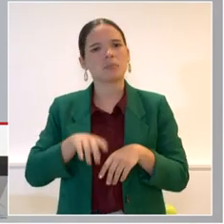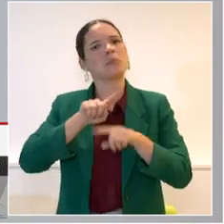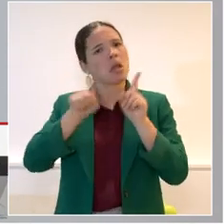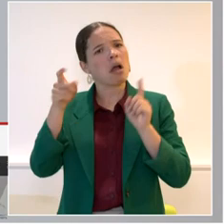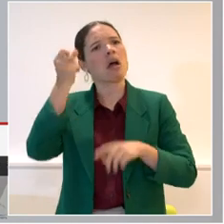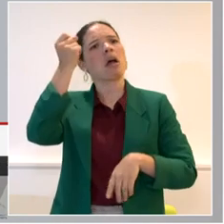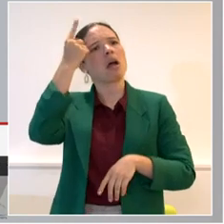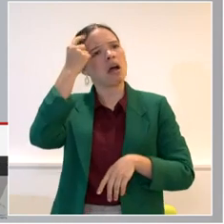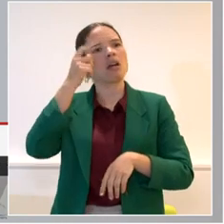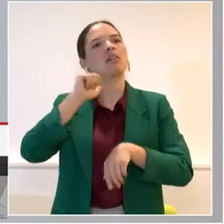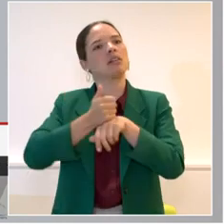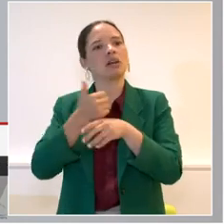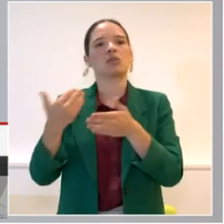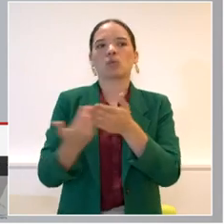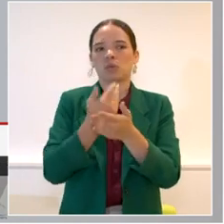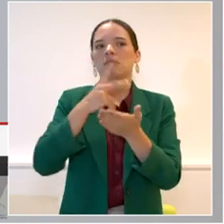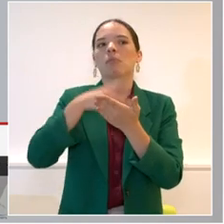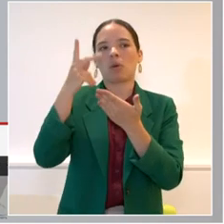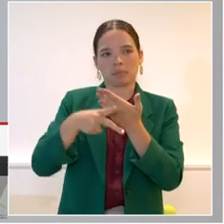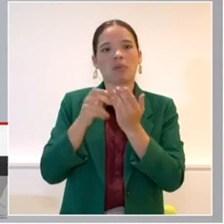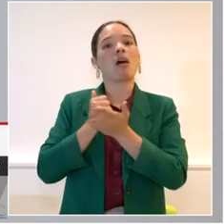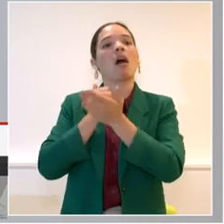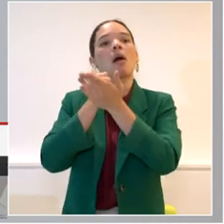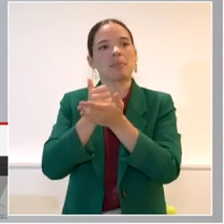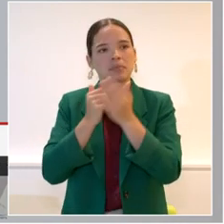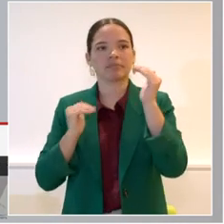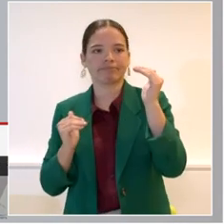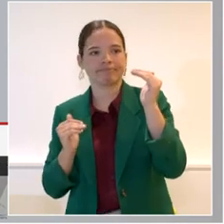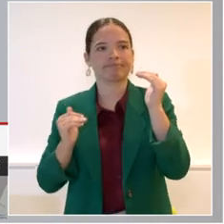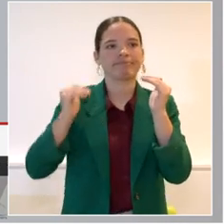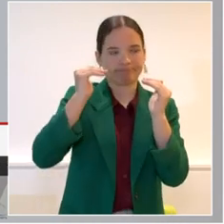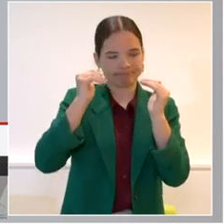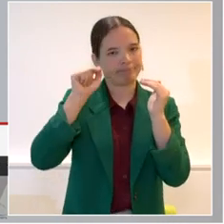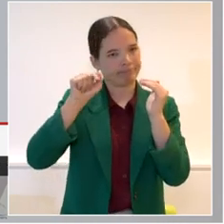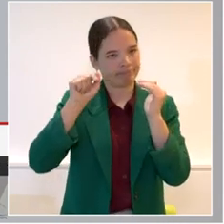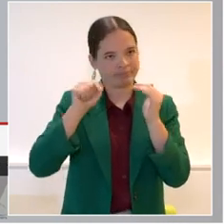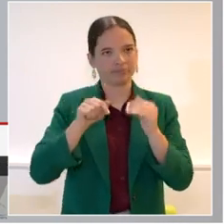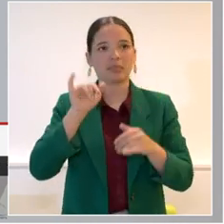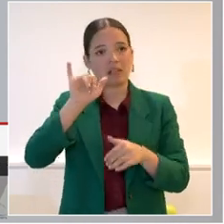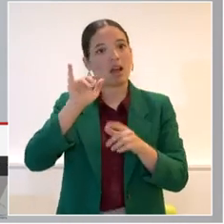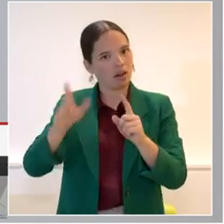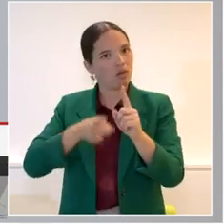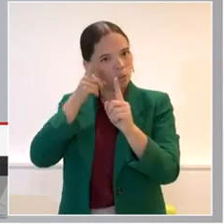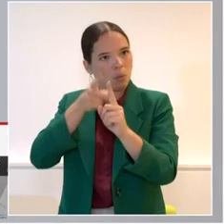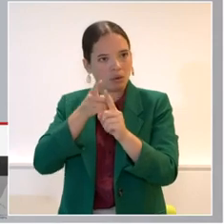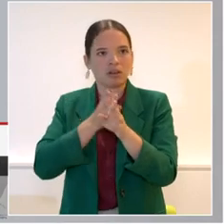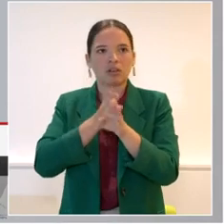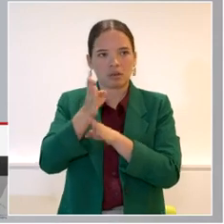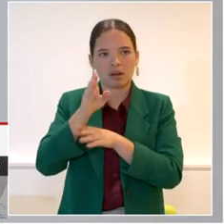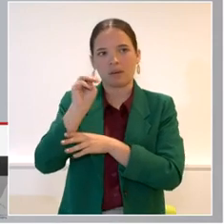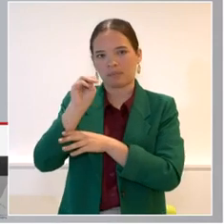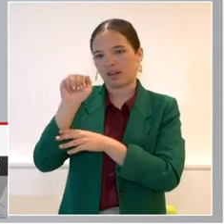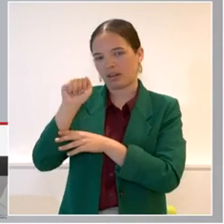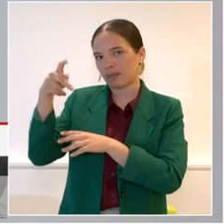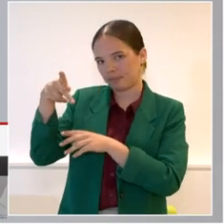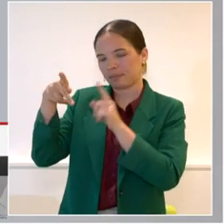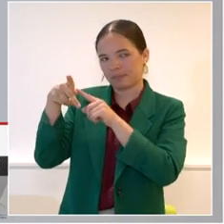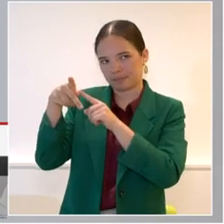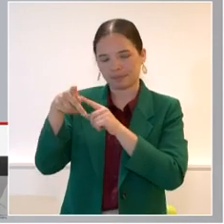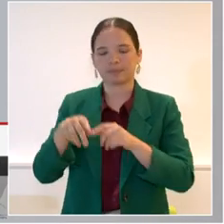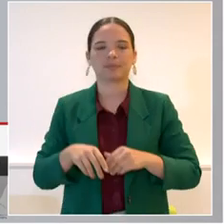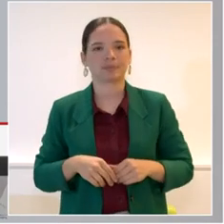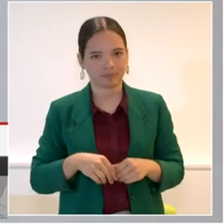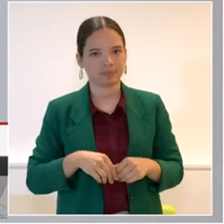And that is what Career Map is all about. With Career Map, we're telling families that we've got your